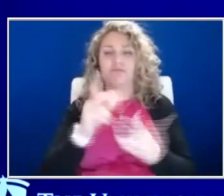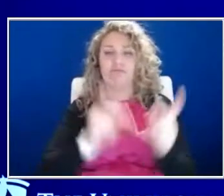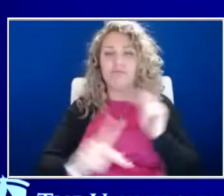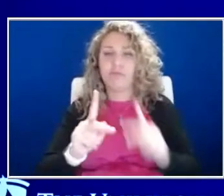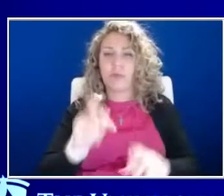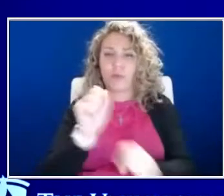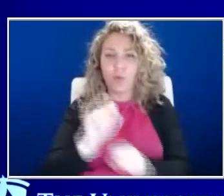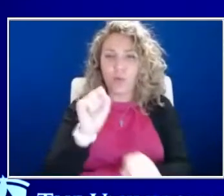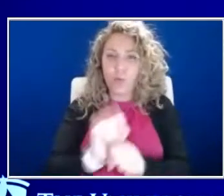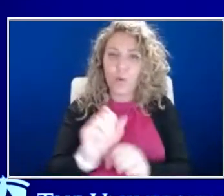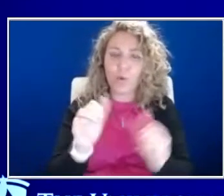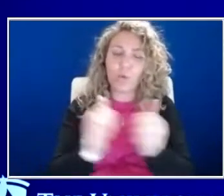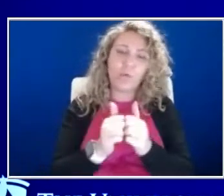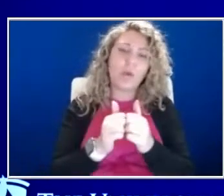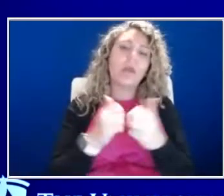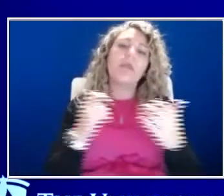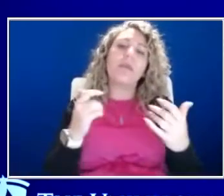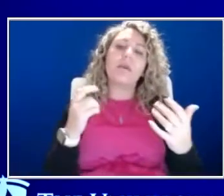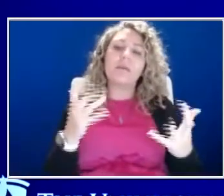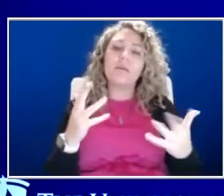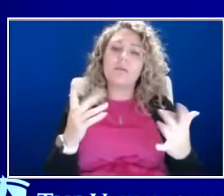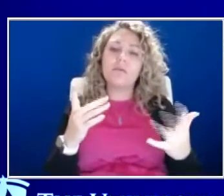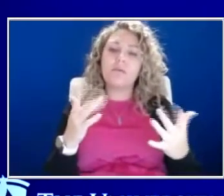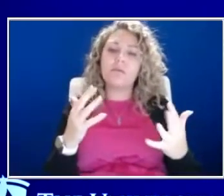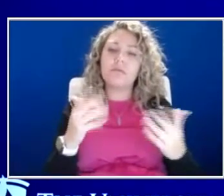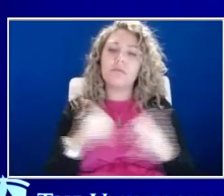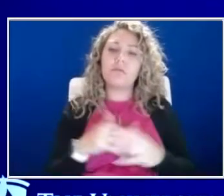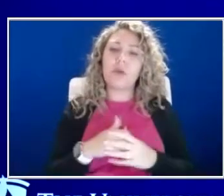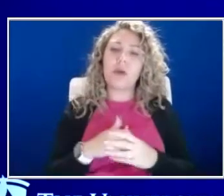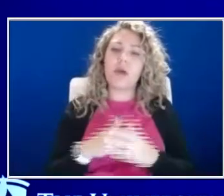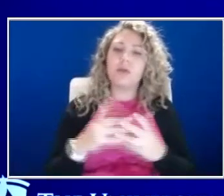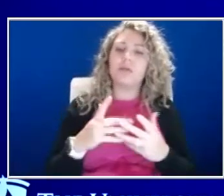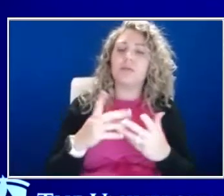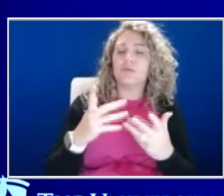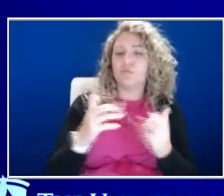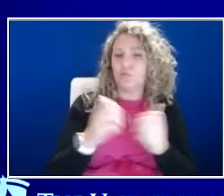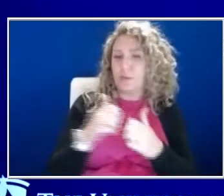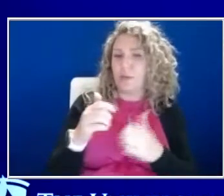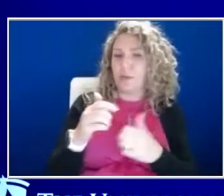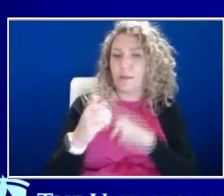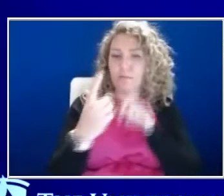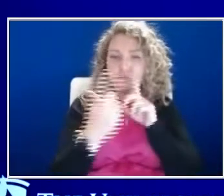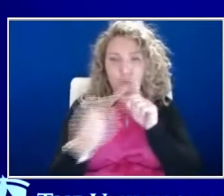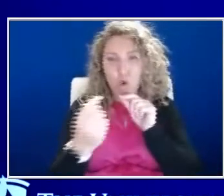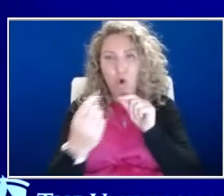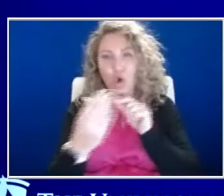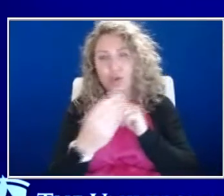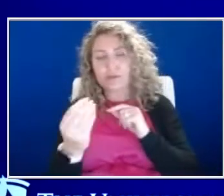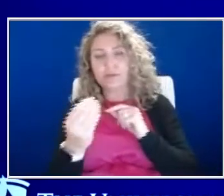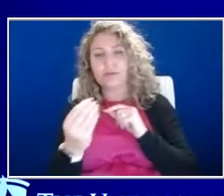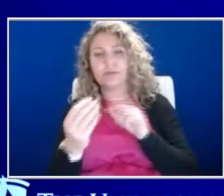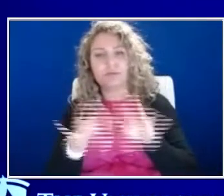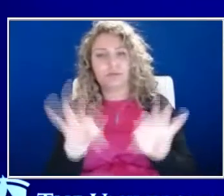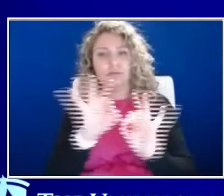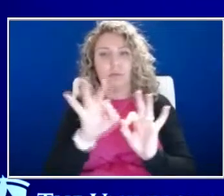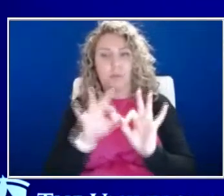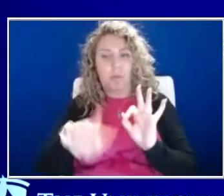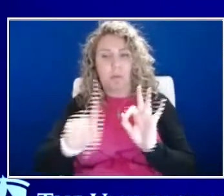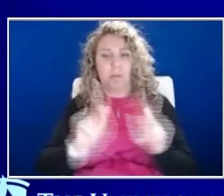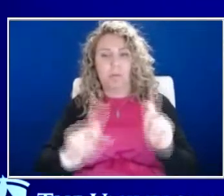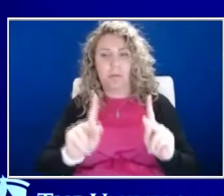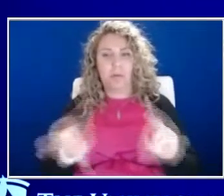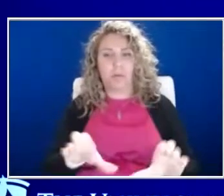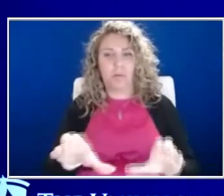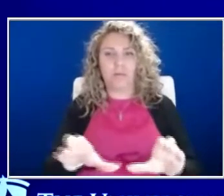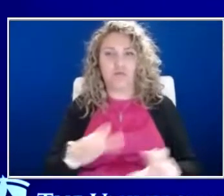with fowl and birds, so it's important for those people to do protective measures, you know, wearing eye